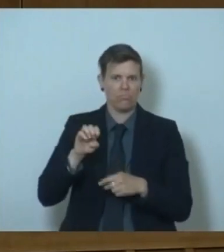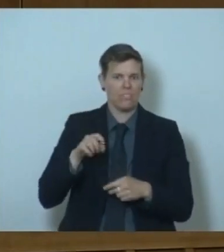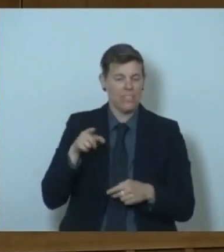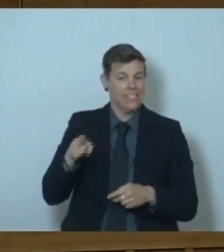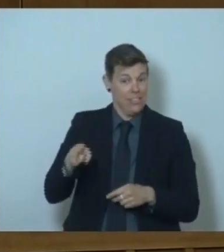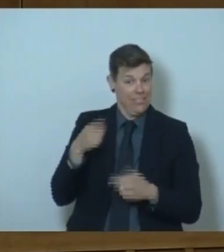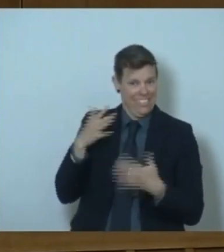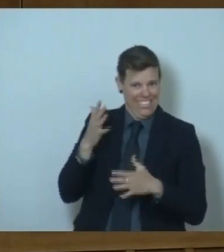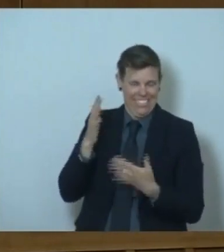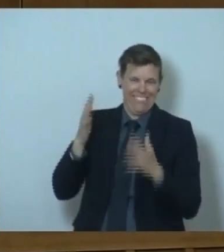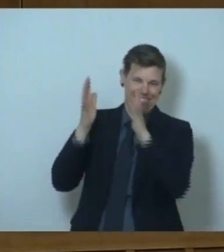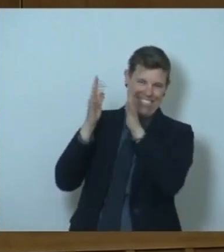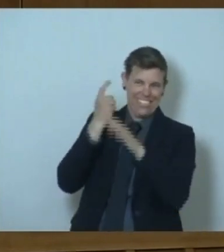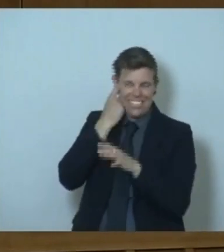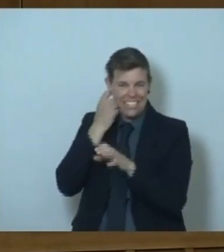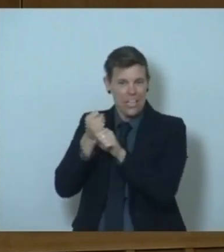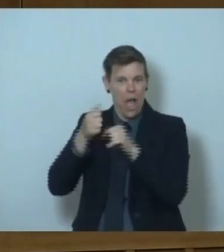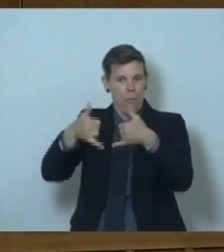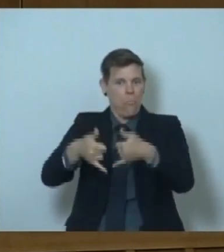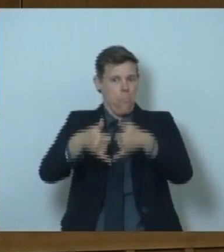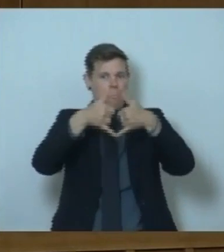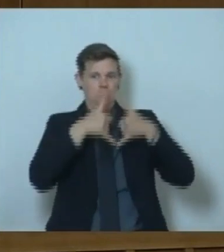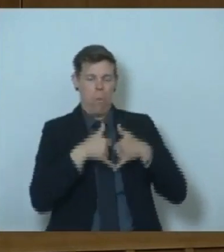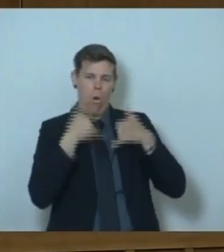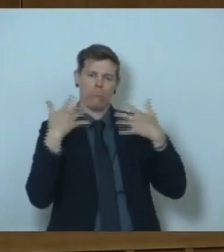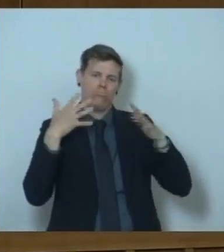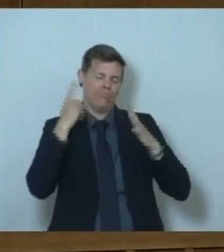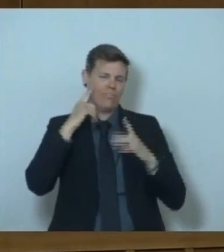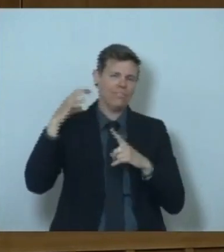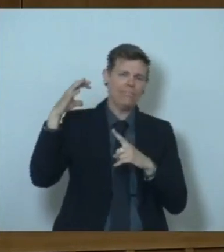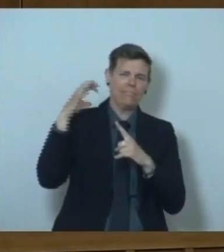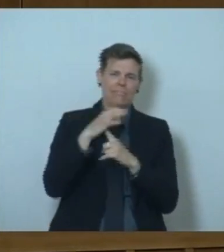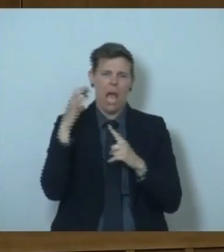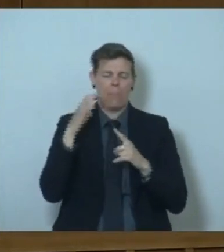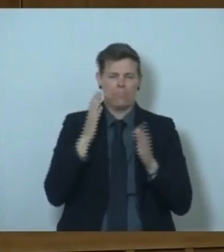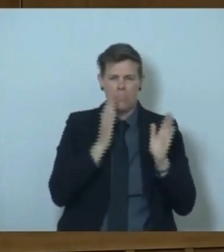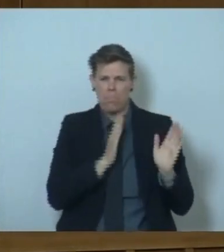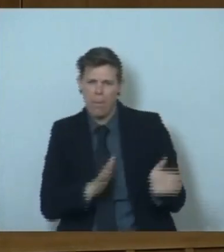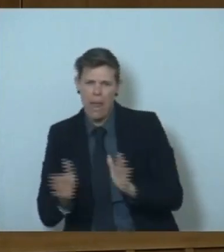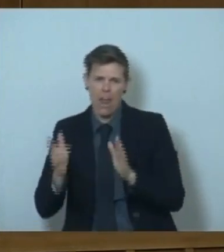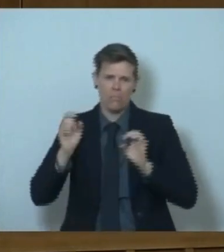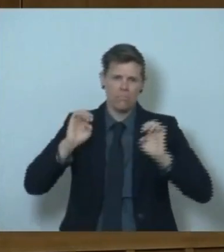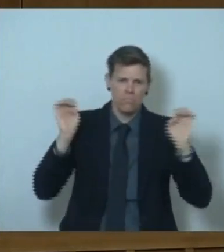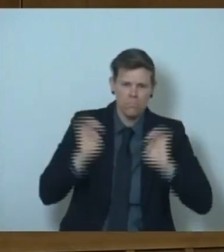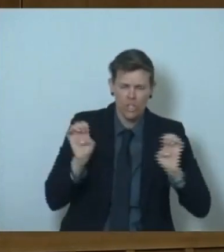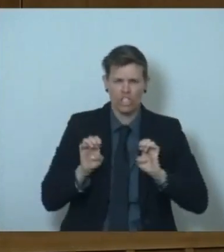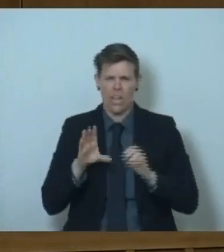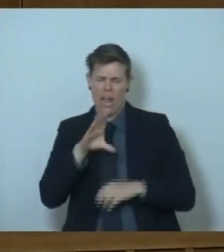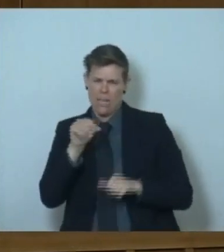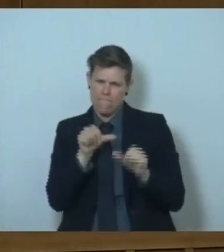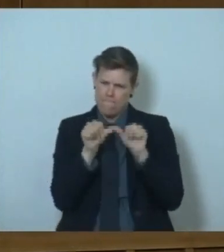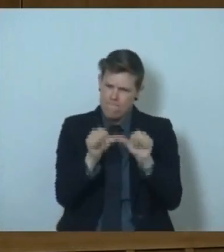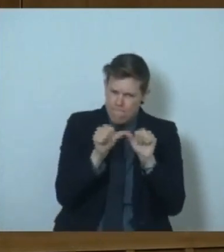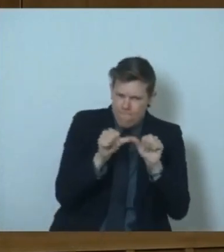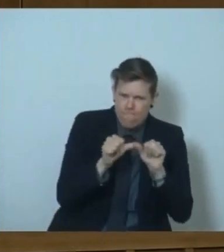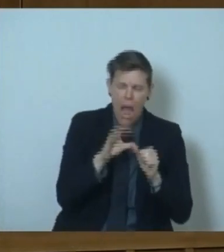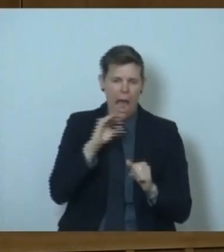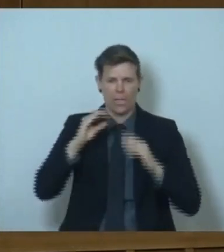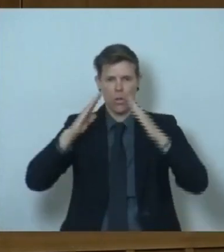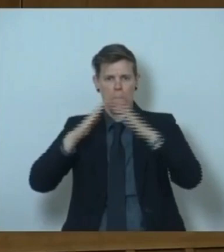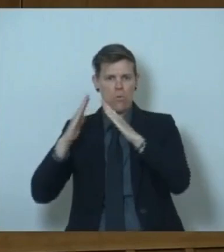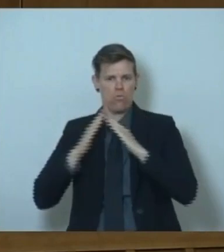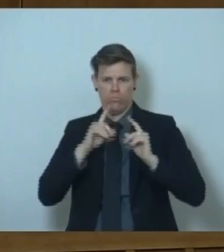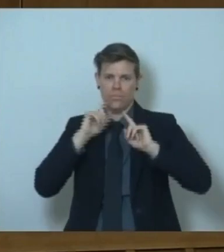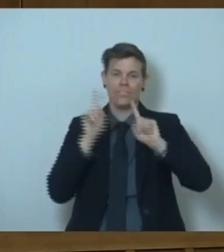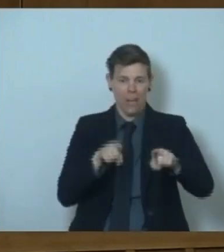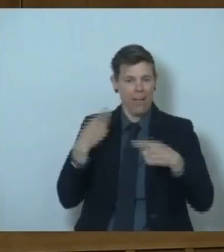MRC received an award for outstanding preparedness, resilience, and community response. The MRC currently has 70